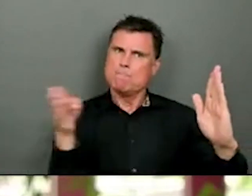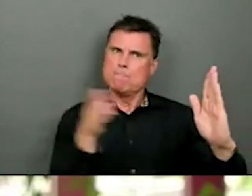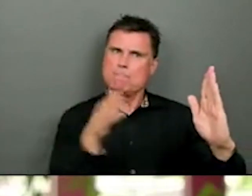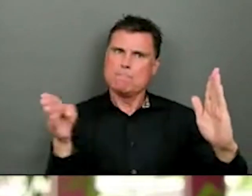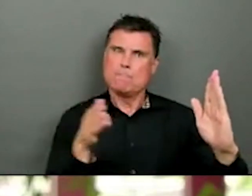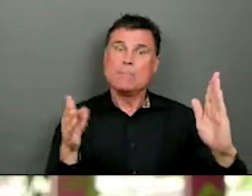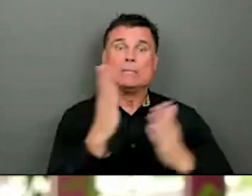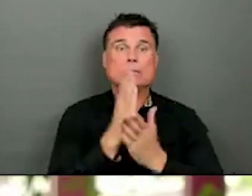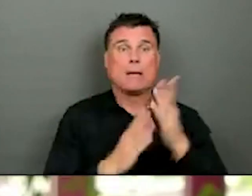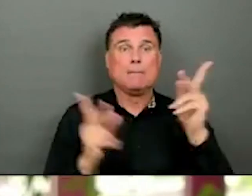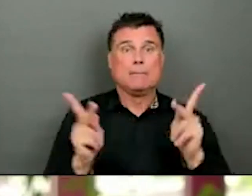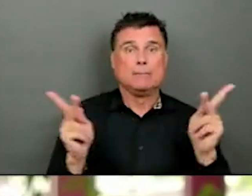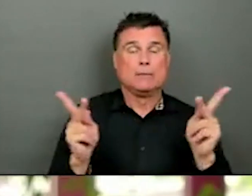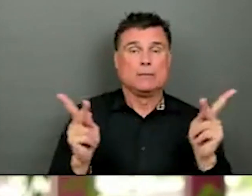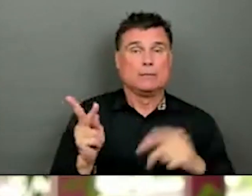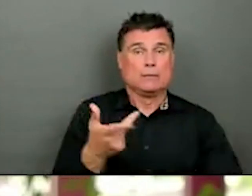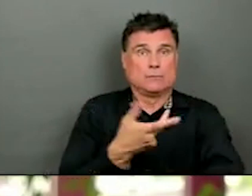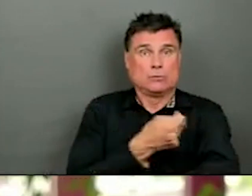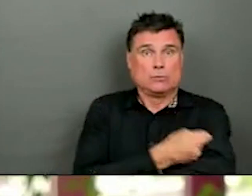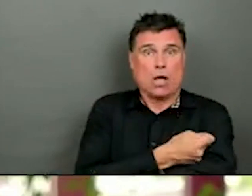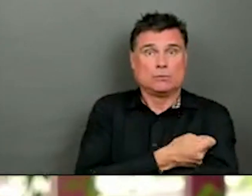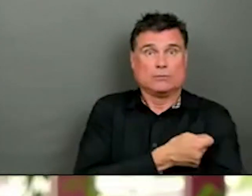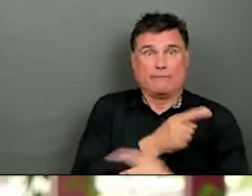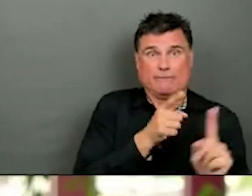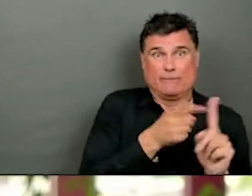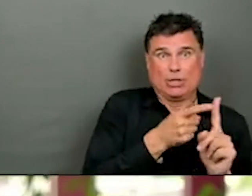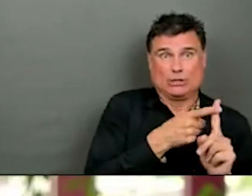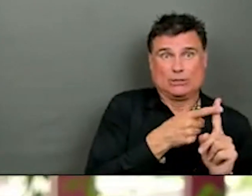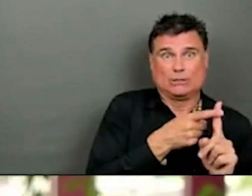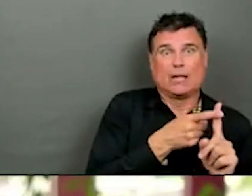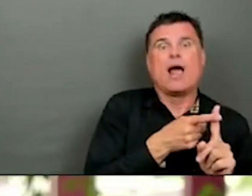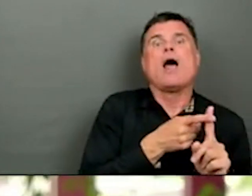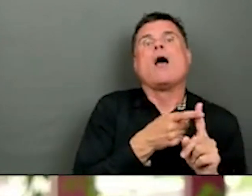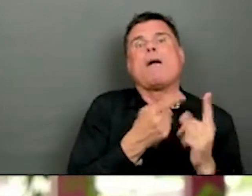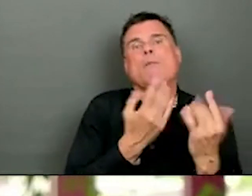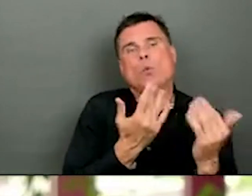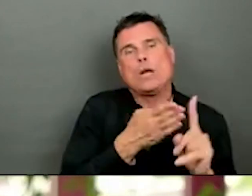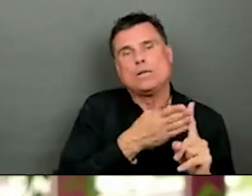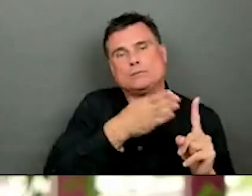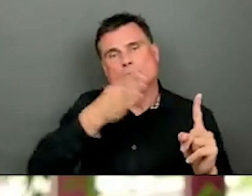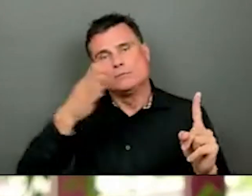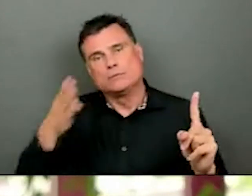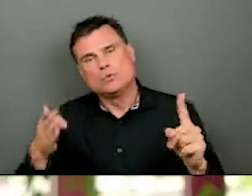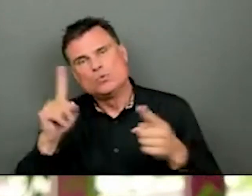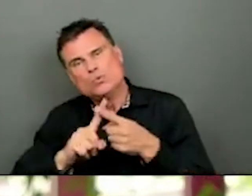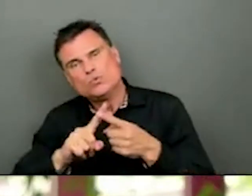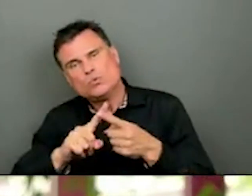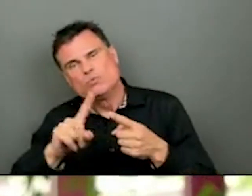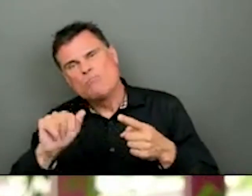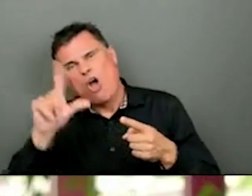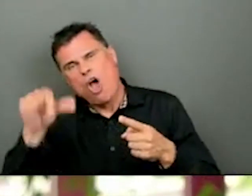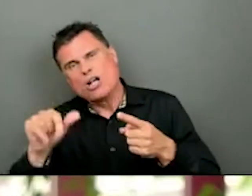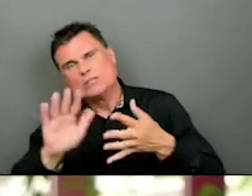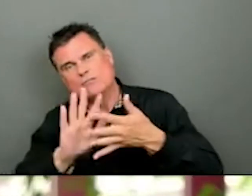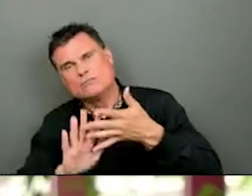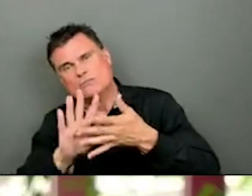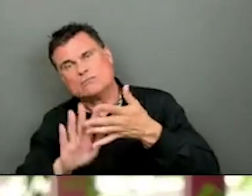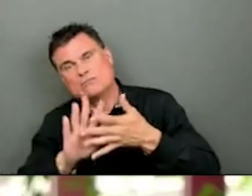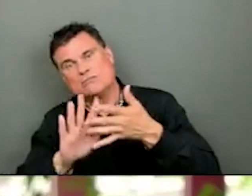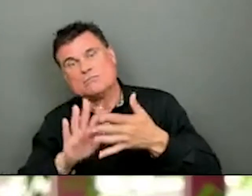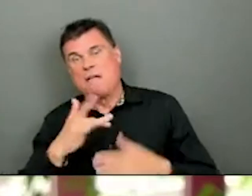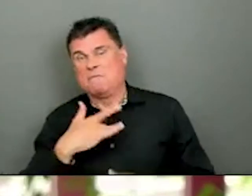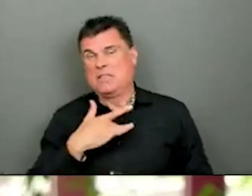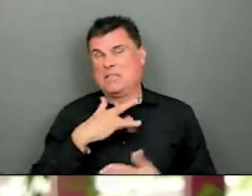into early August, but I think we can get up there. And we're looking at certainly middle of July to try and get